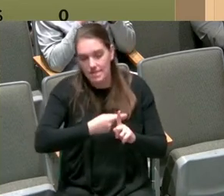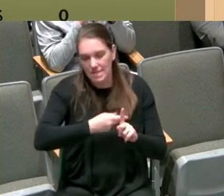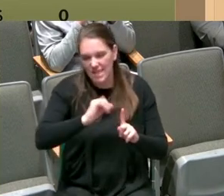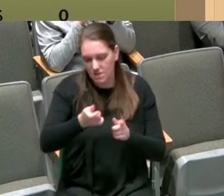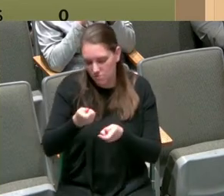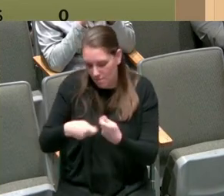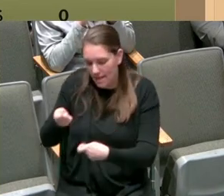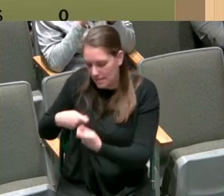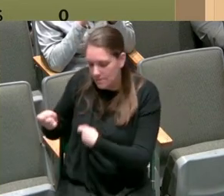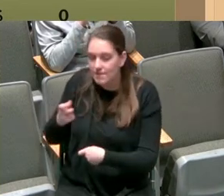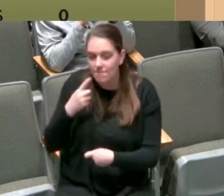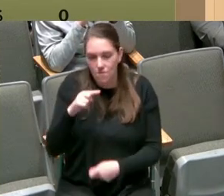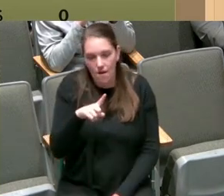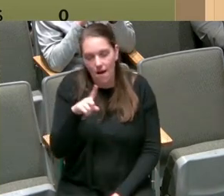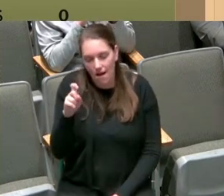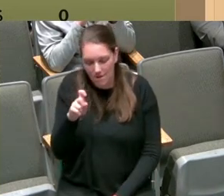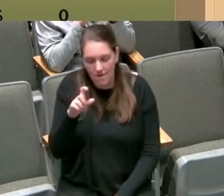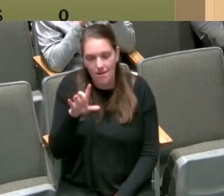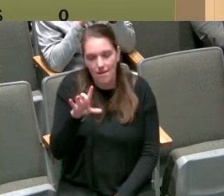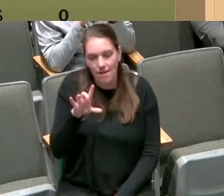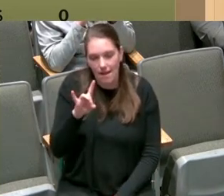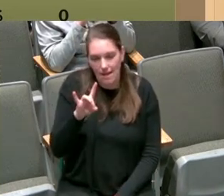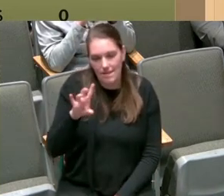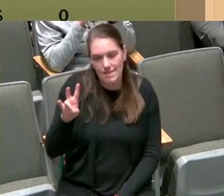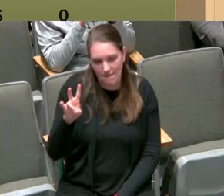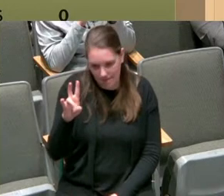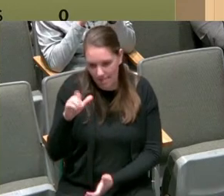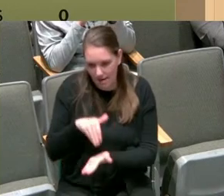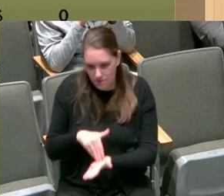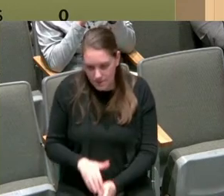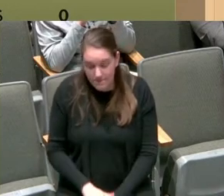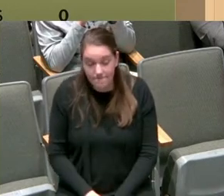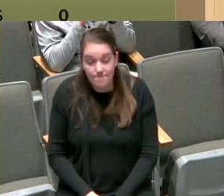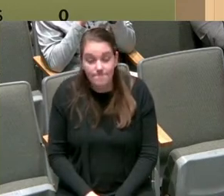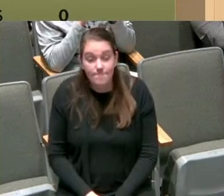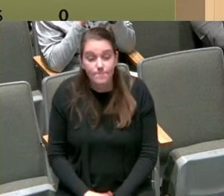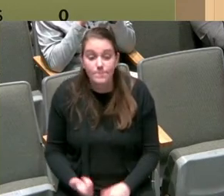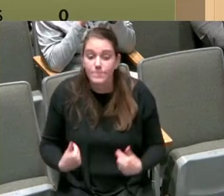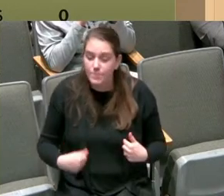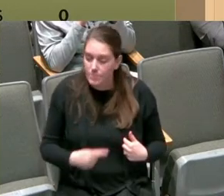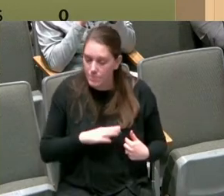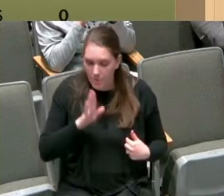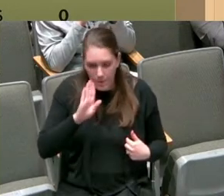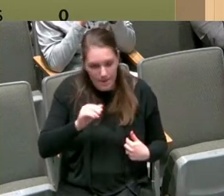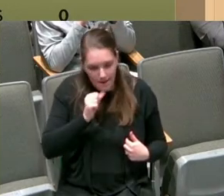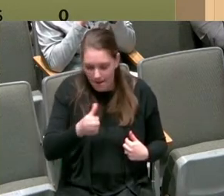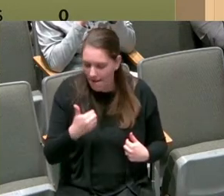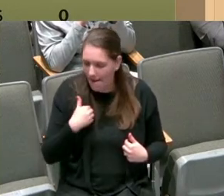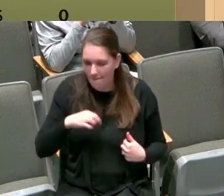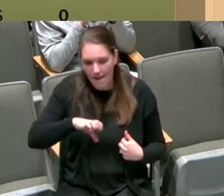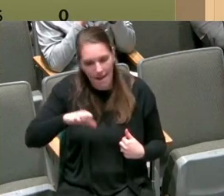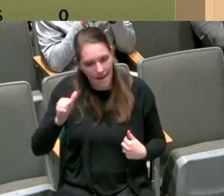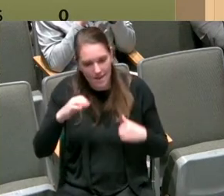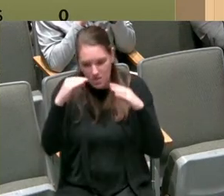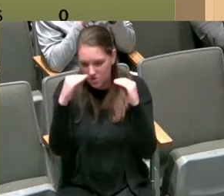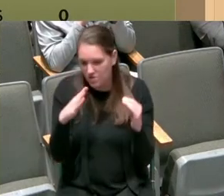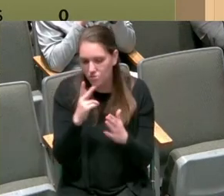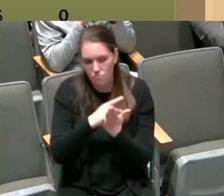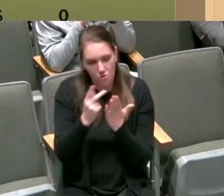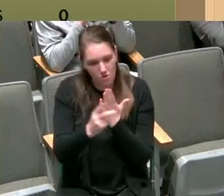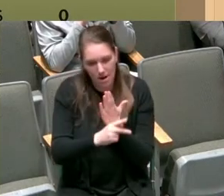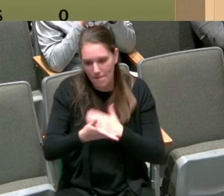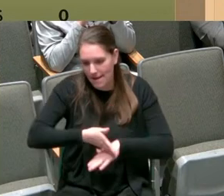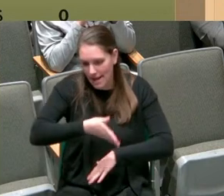replacement cycle for a hundred and eighty seven thousand we are not having any instructional program enhancements